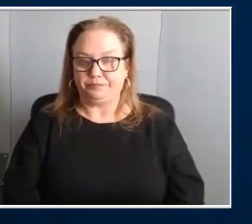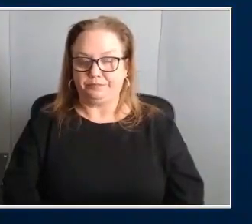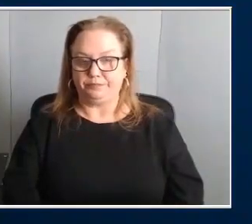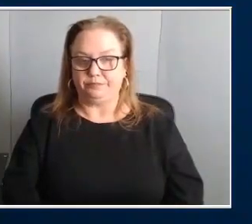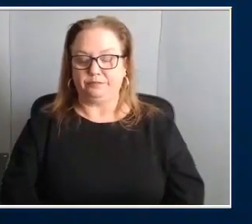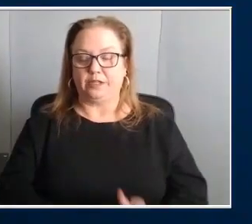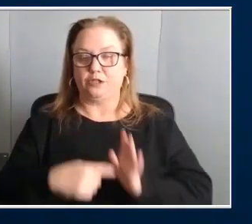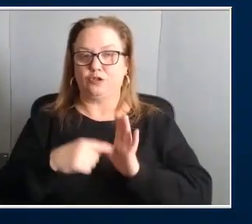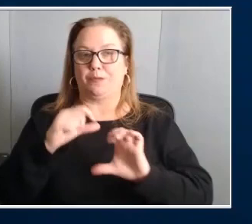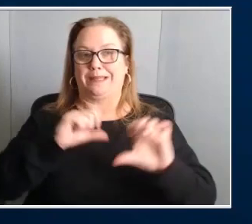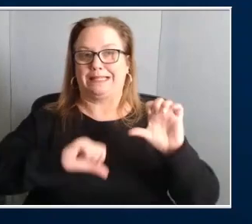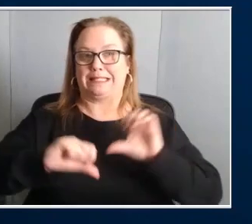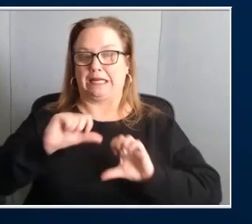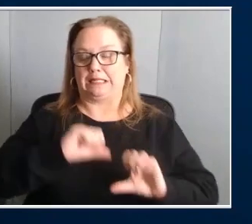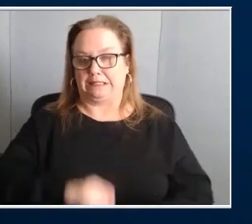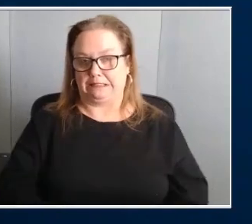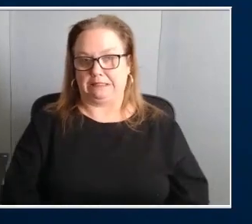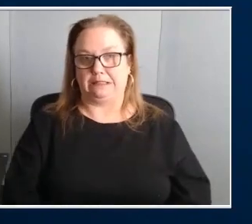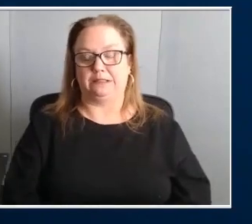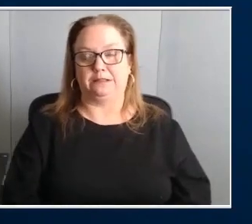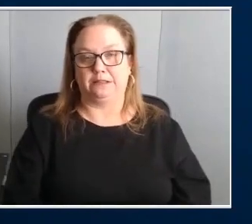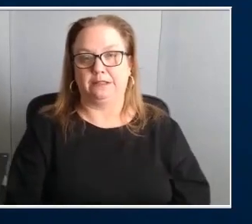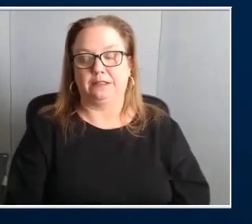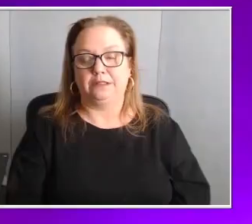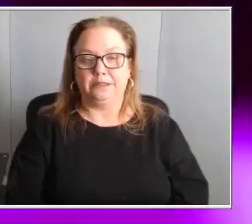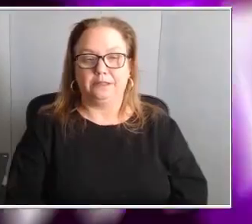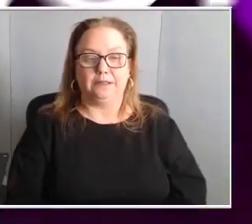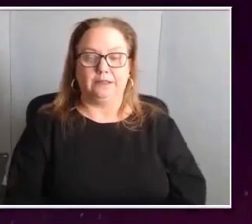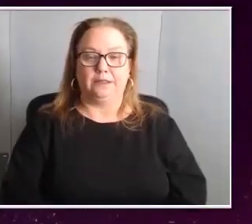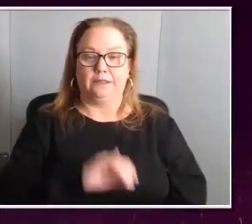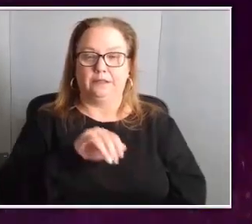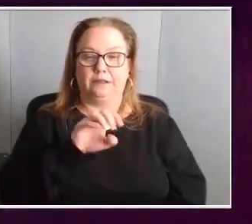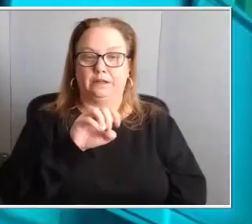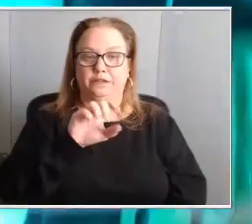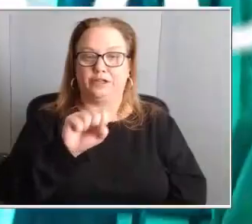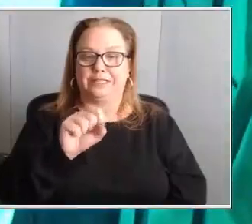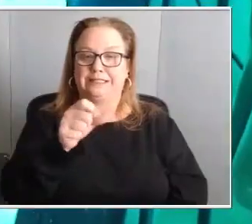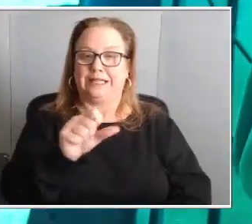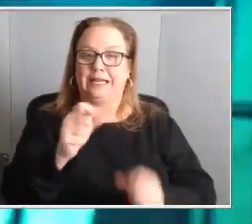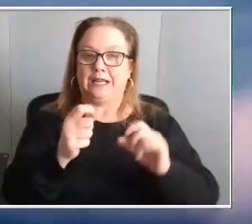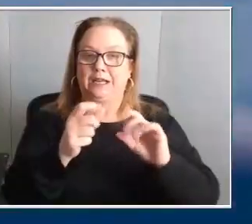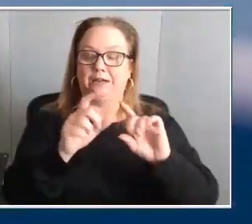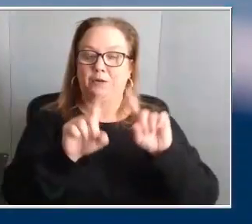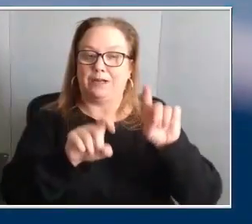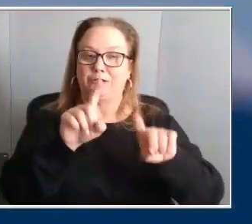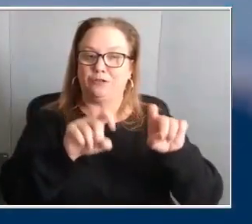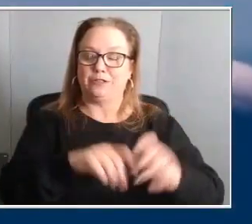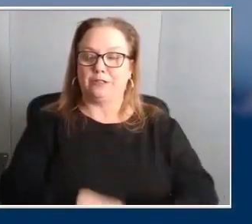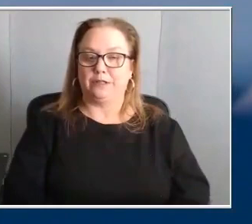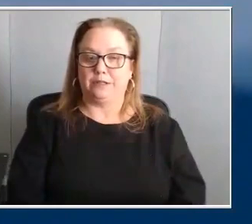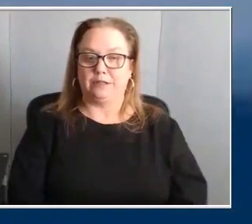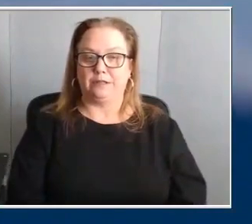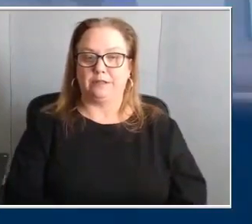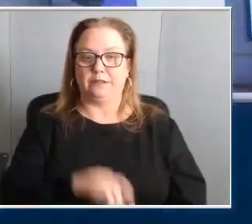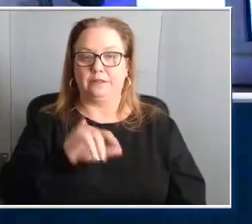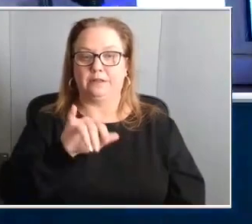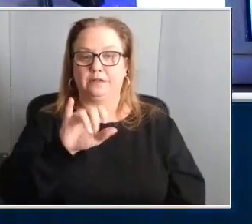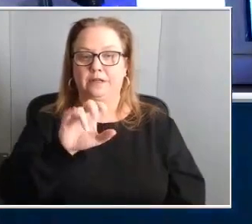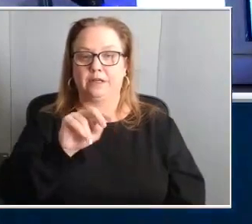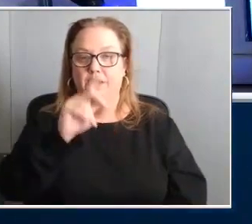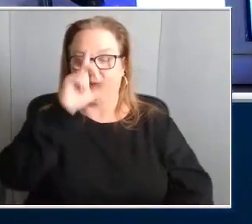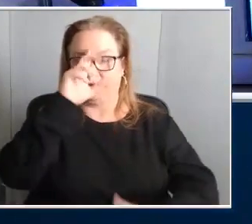science, people. That's right. It's really true, good stuff. All right, Jess, let's see what questions you got out there. Yen wants to know, would stroke